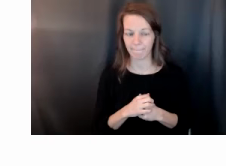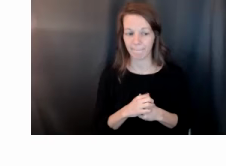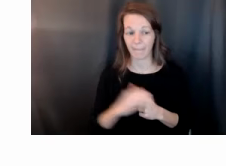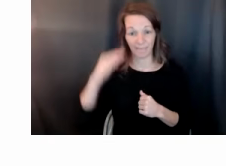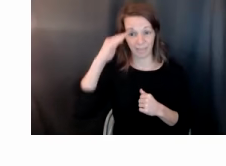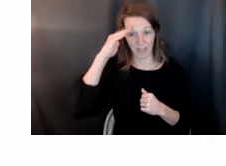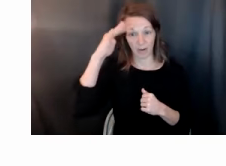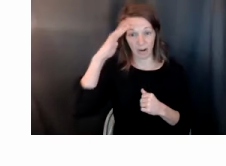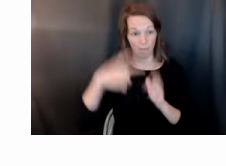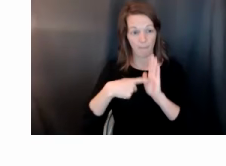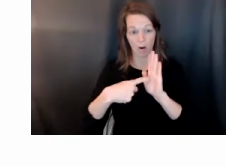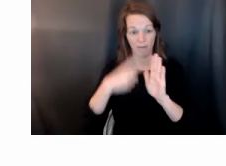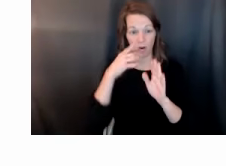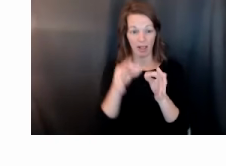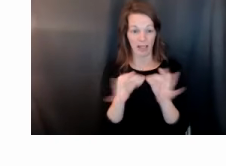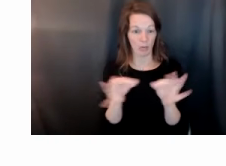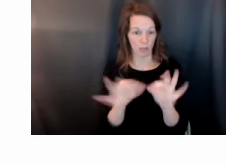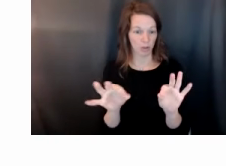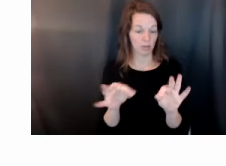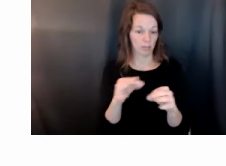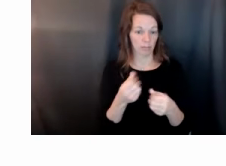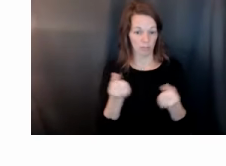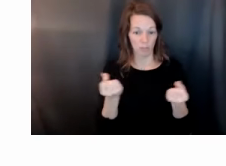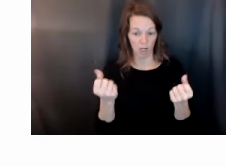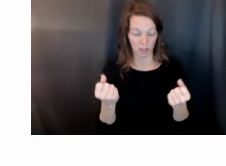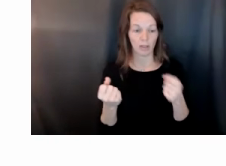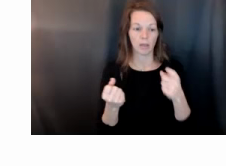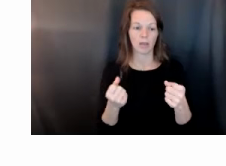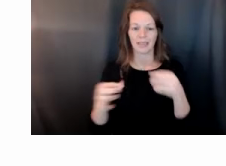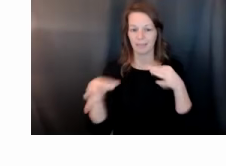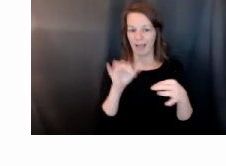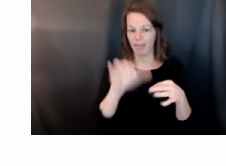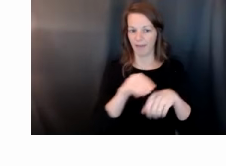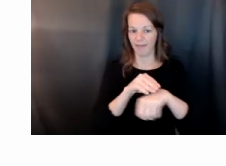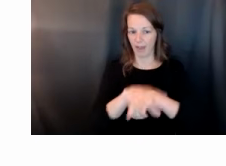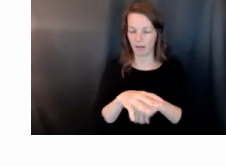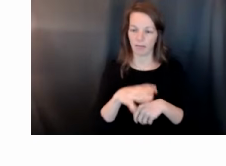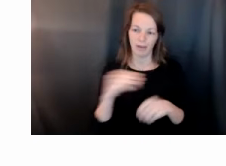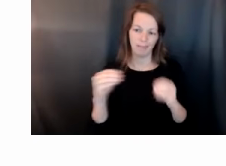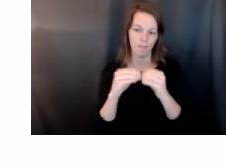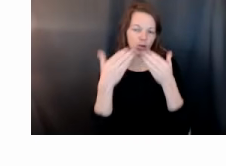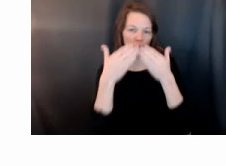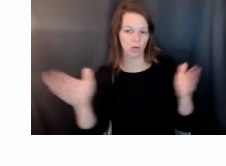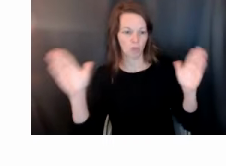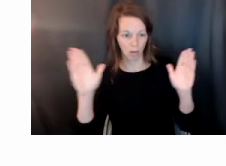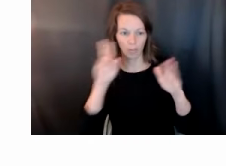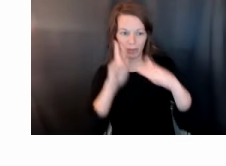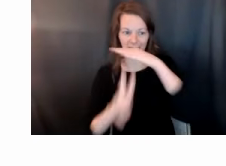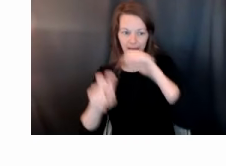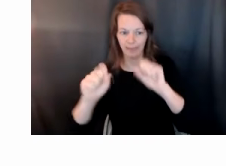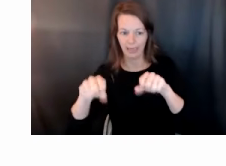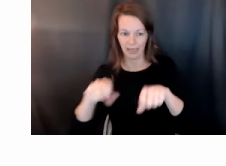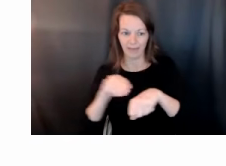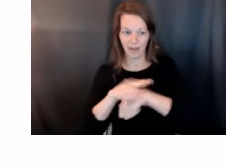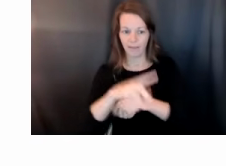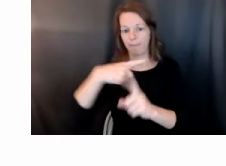Theoretical models of language production intended to explain repetition reduction effects, as well as more general predictability-based effects,